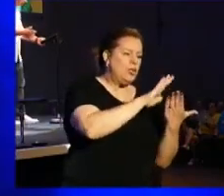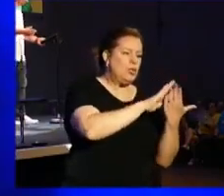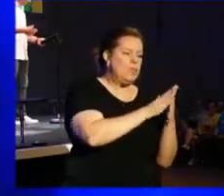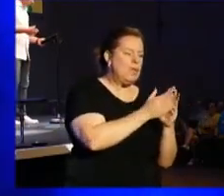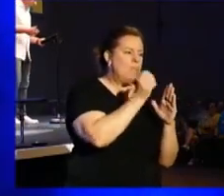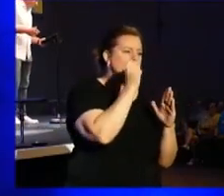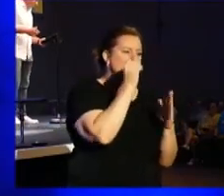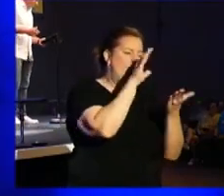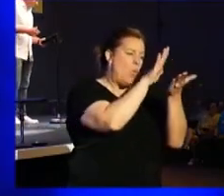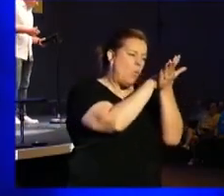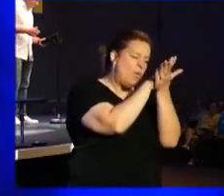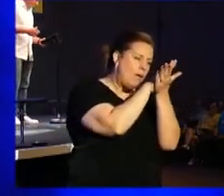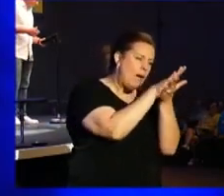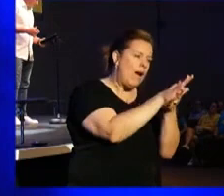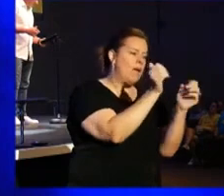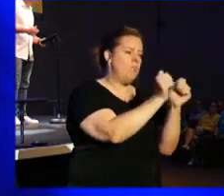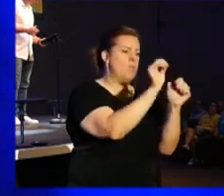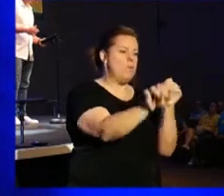other people?"